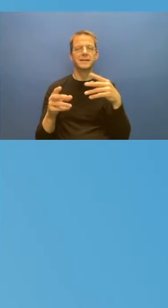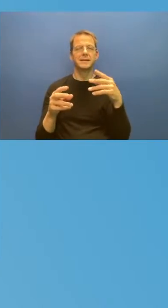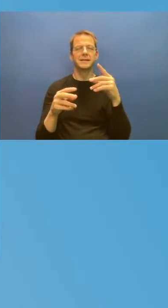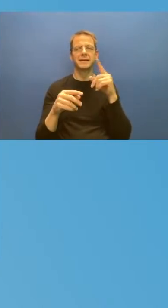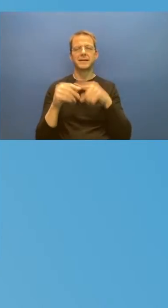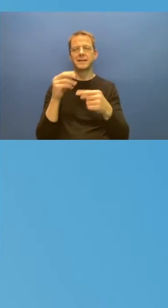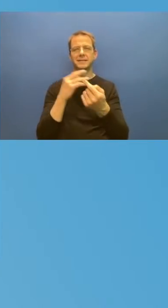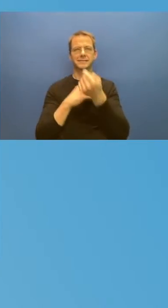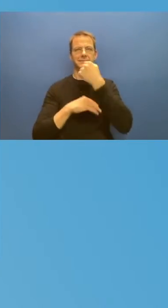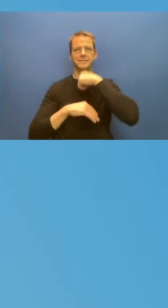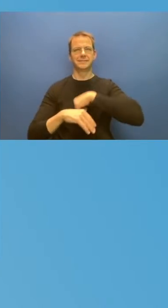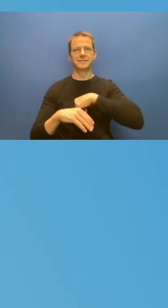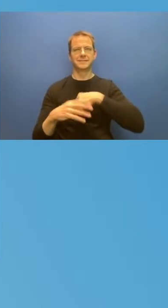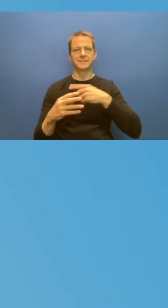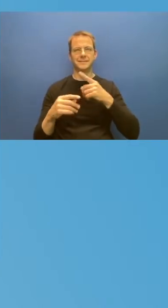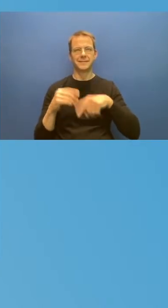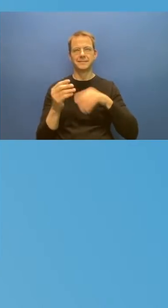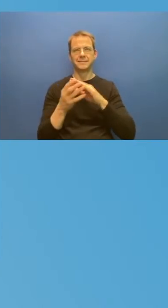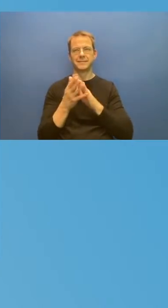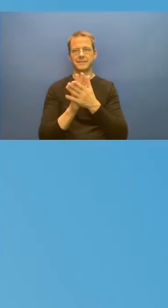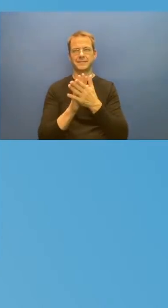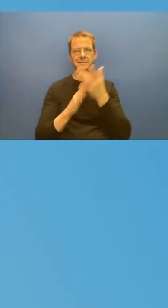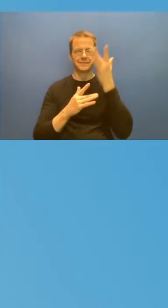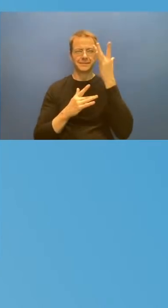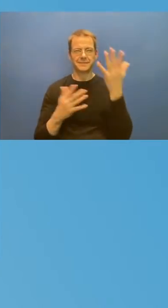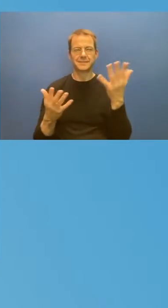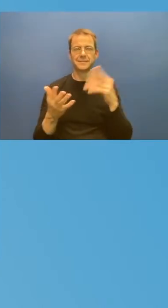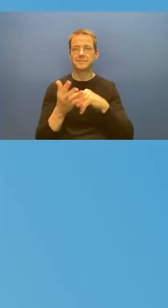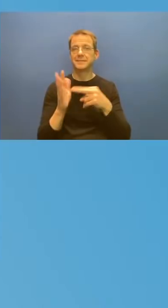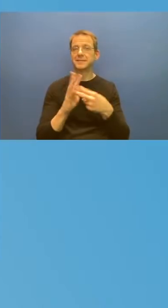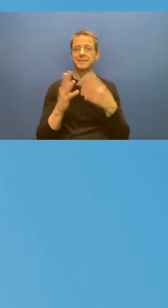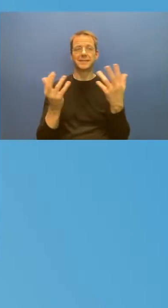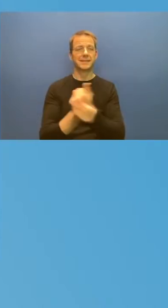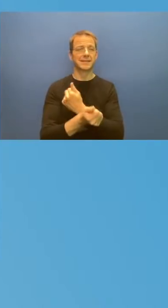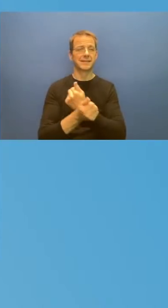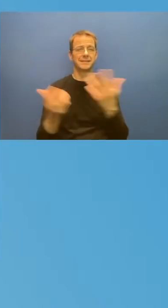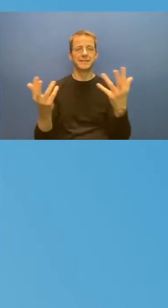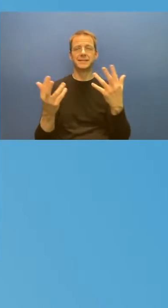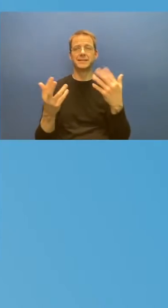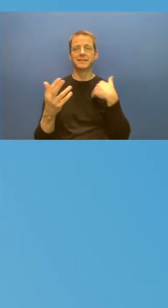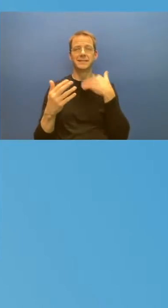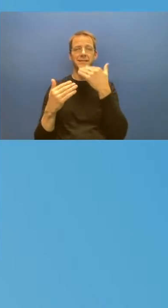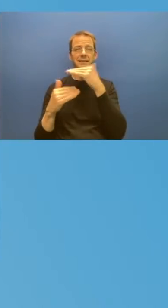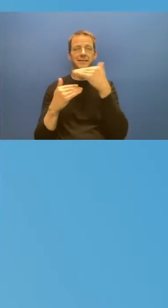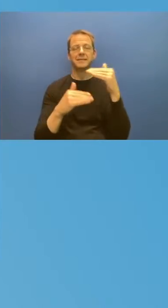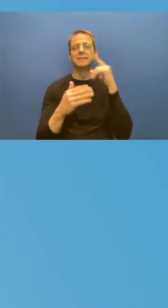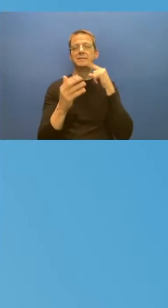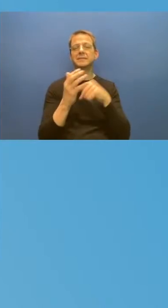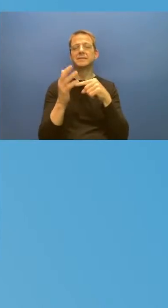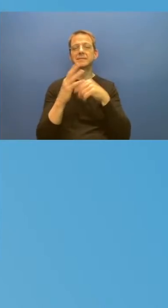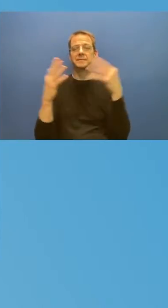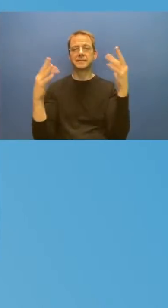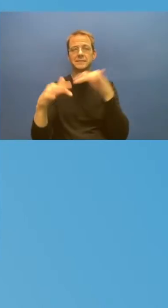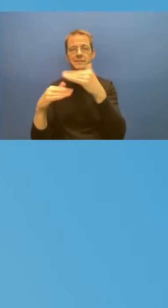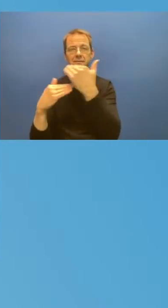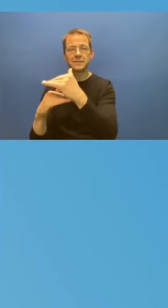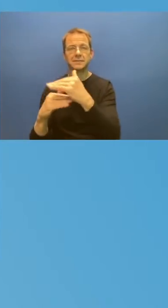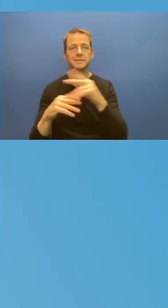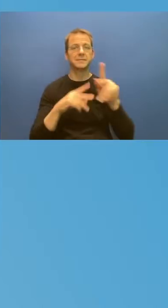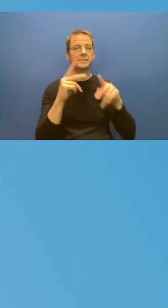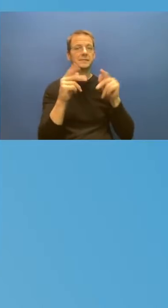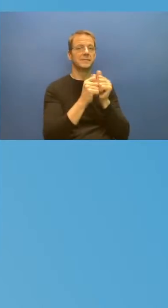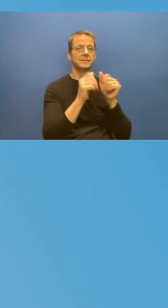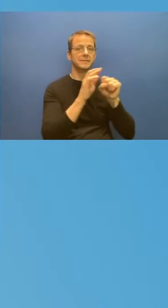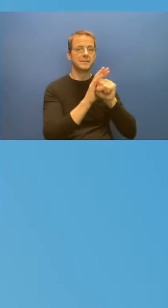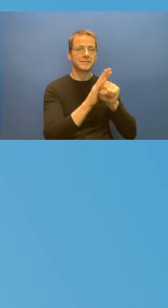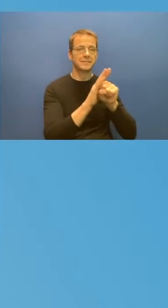and making sure that asymptomatic people aren't exposing themselves to others by doing rapid testing. And of course, really, really good masking. So